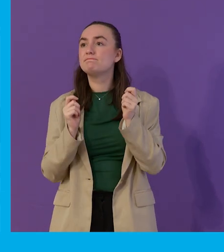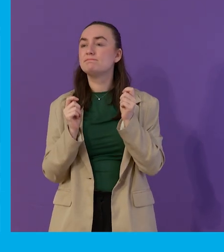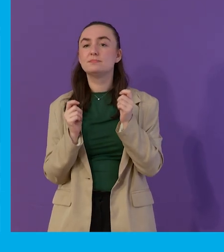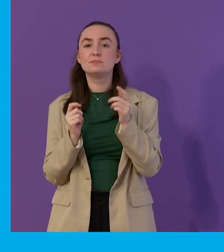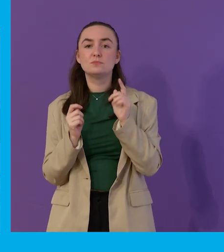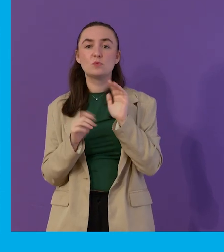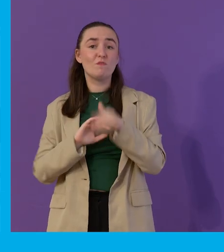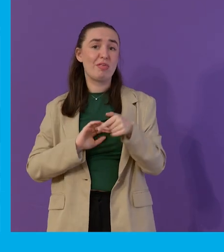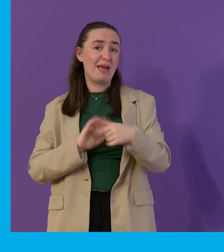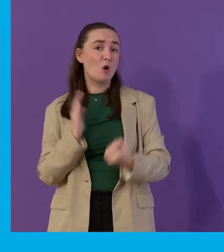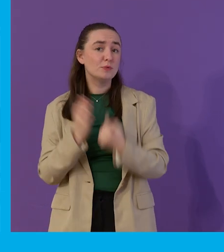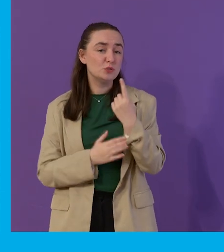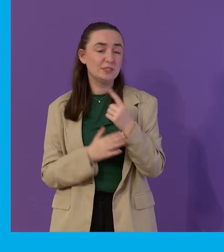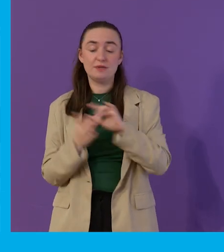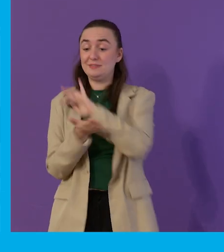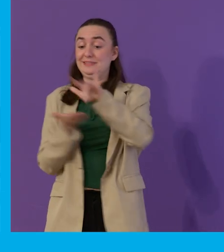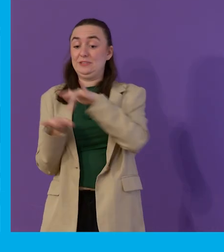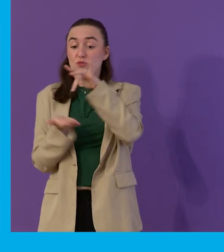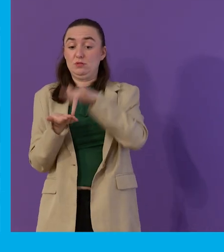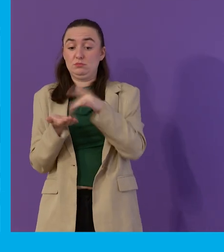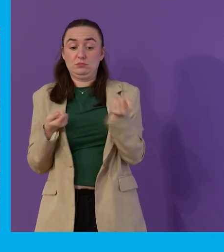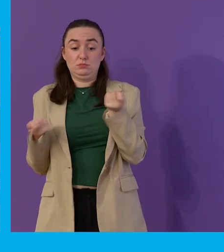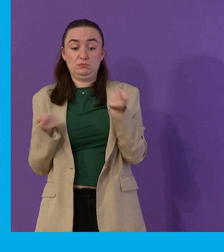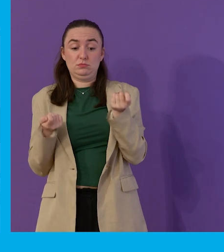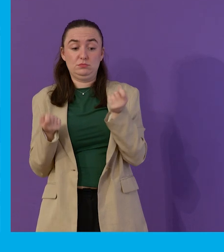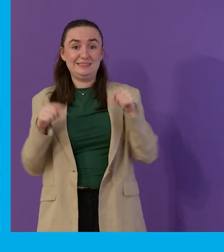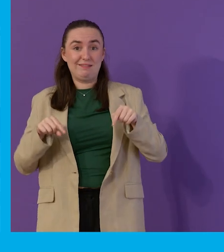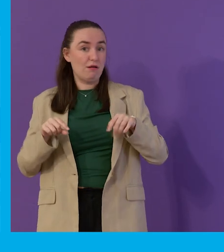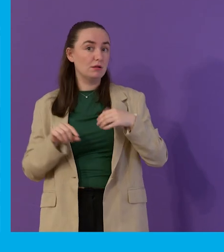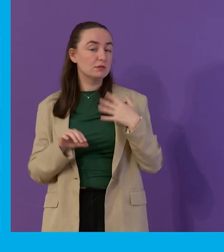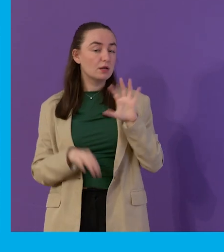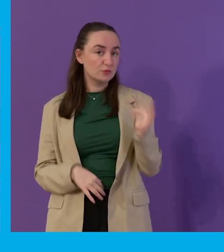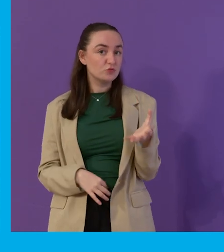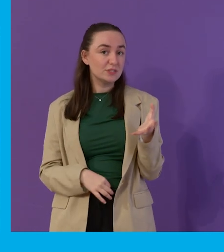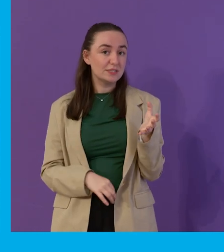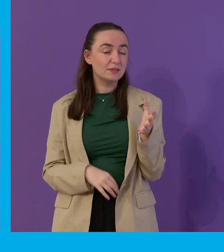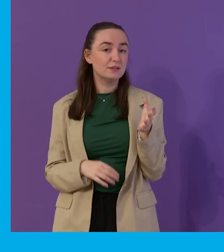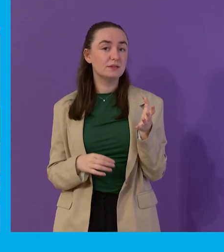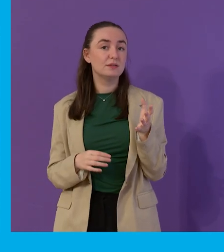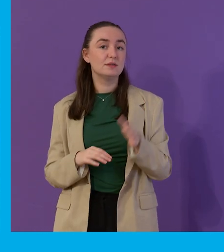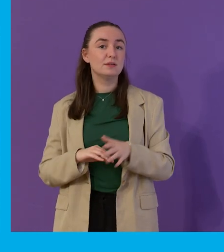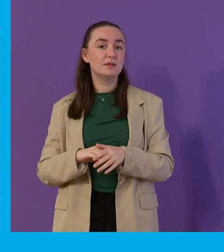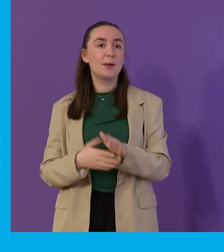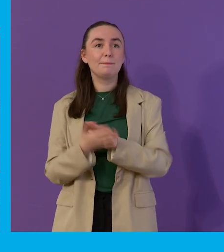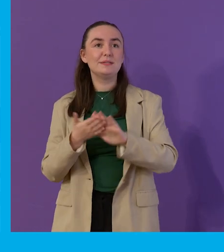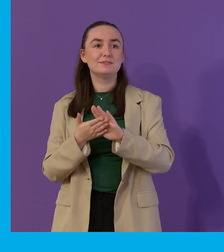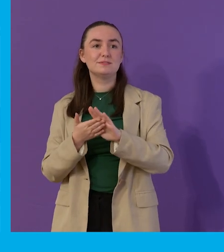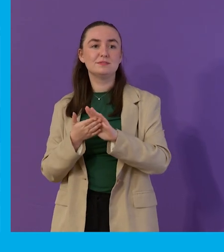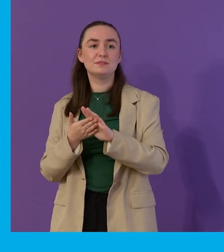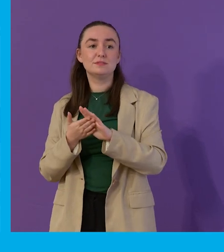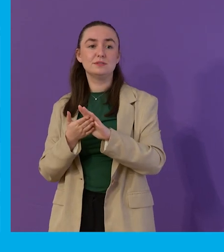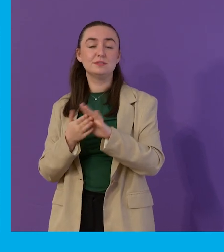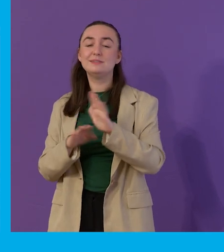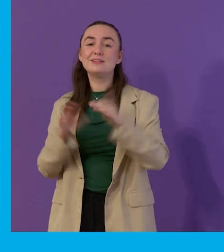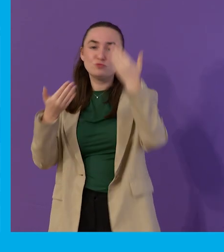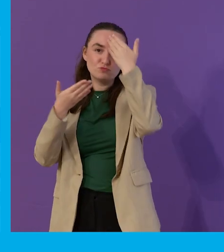opportunity about the centralisation that has pertained in this country since devolution, not